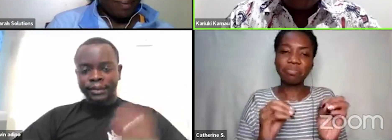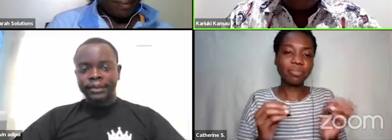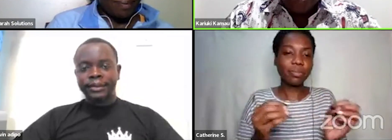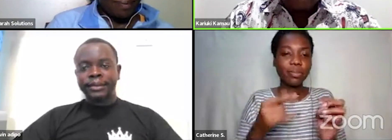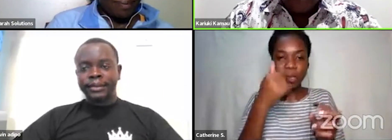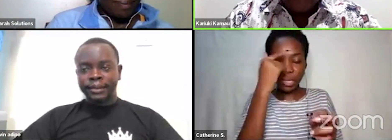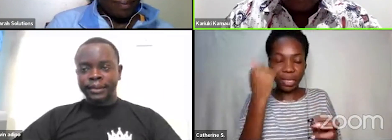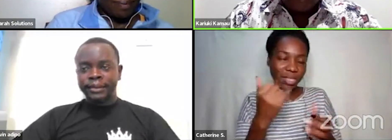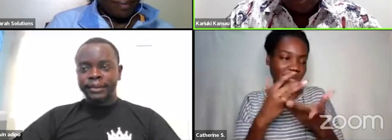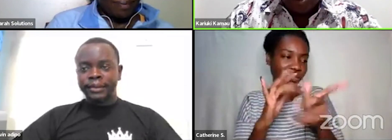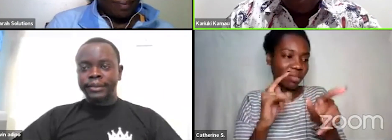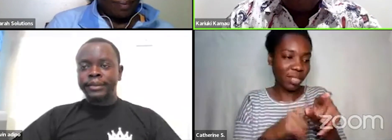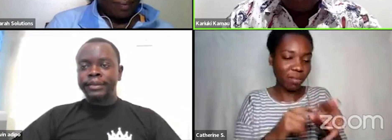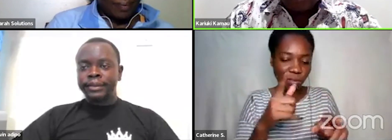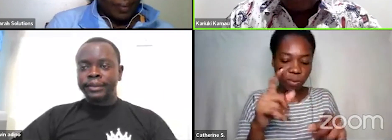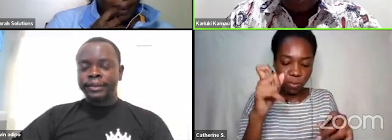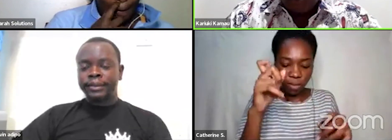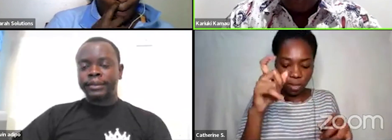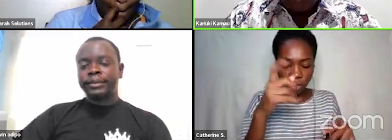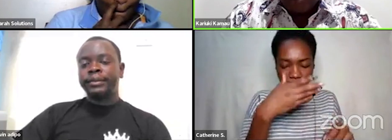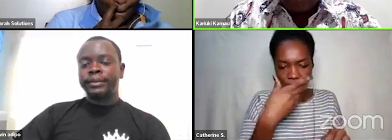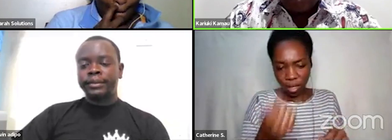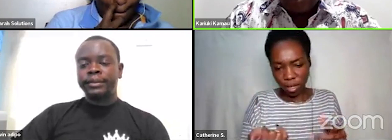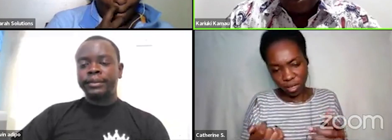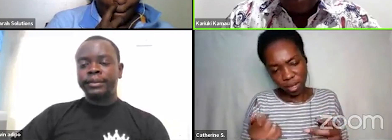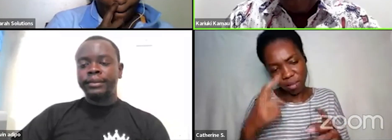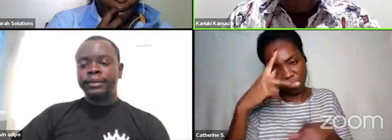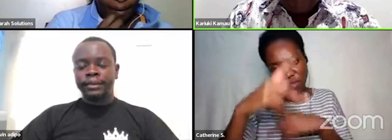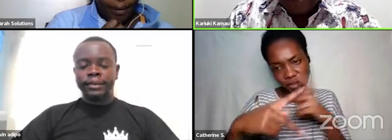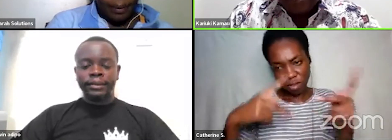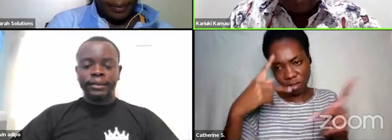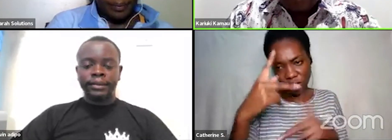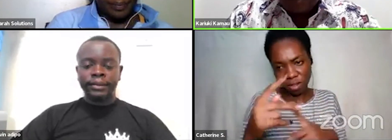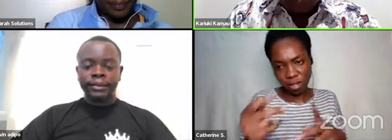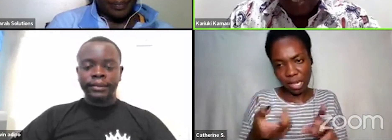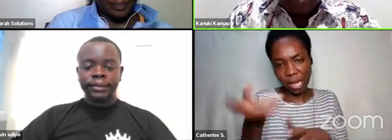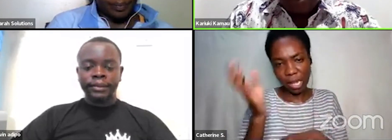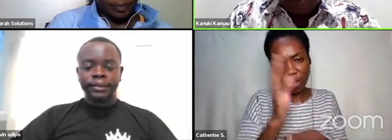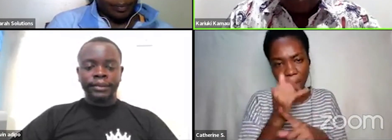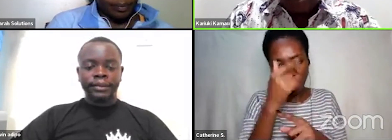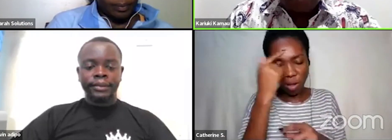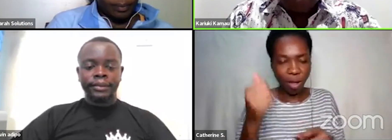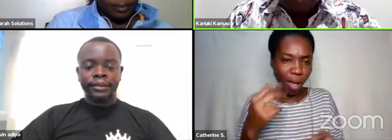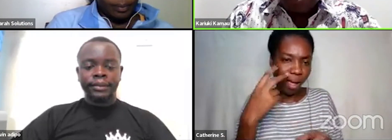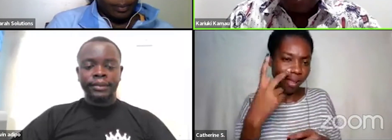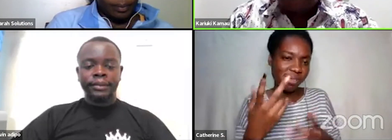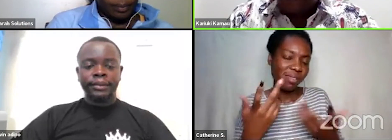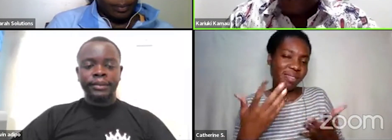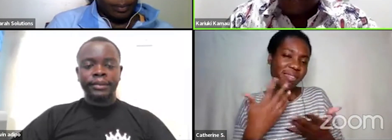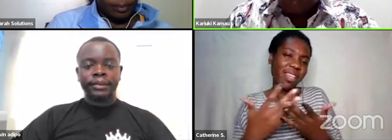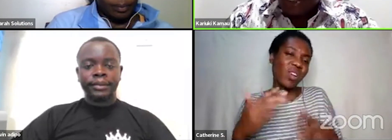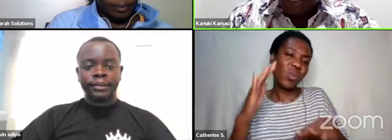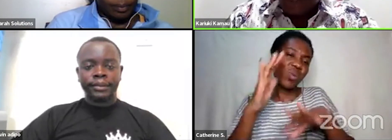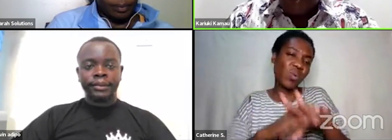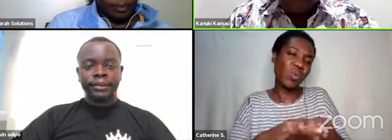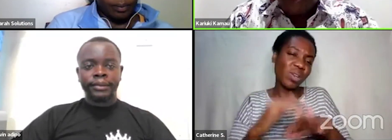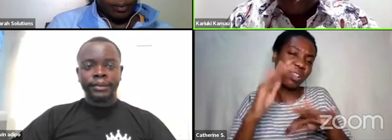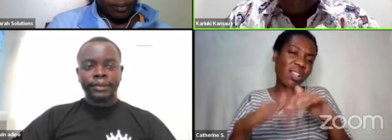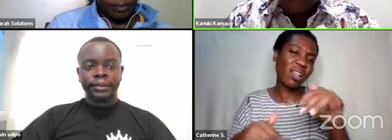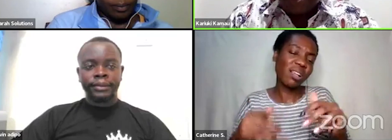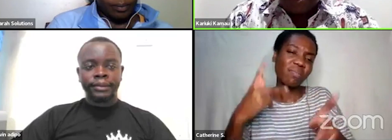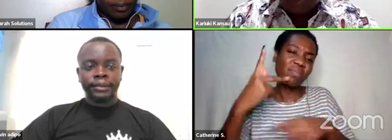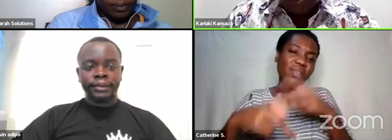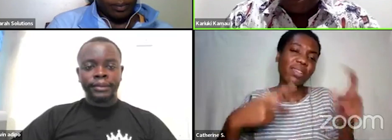to reevaluate your process. We usually say the product is good as the process. Maybe the product you are dealing with